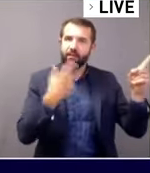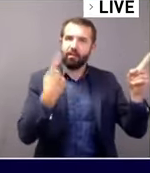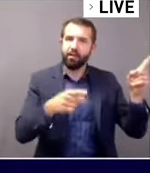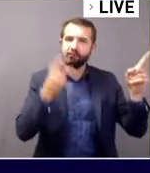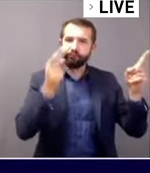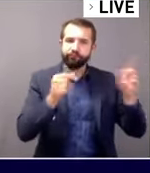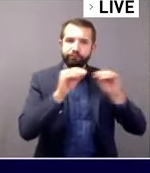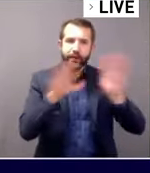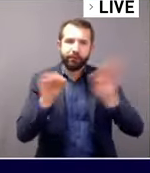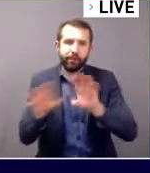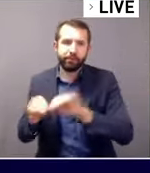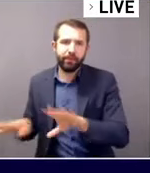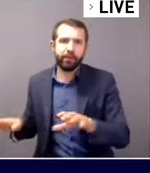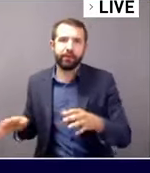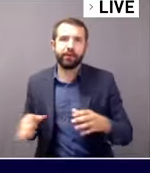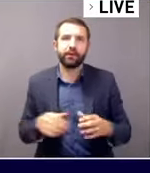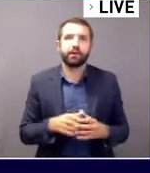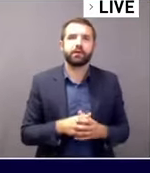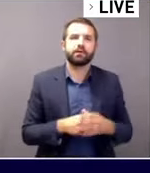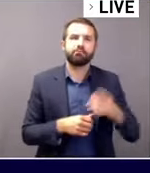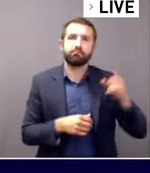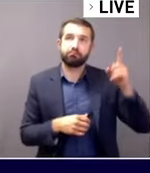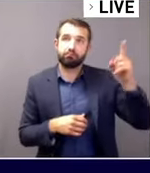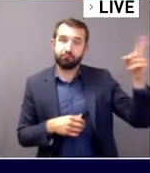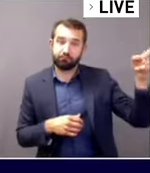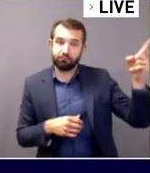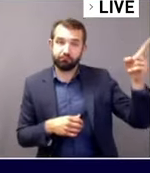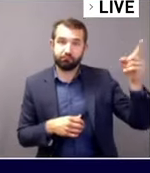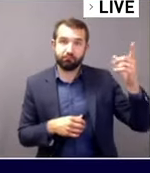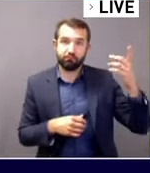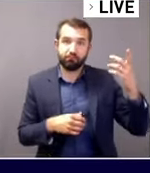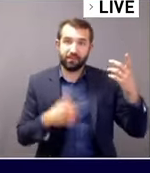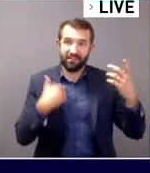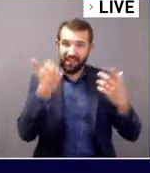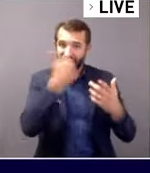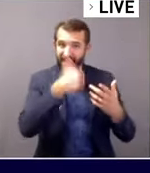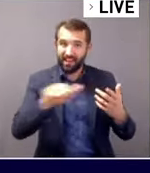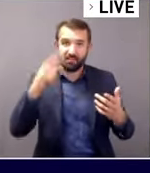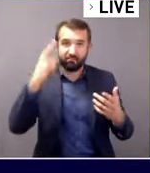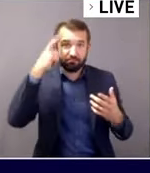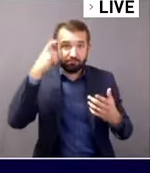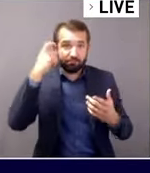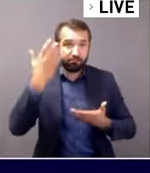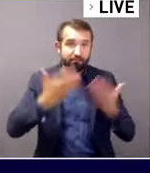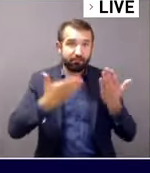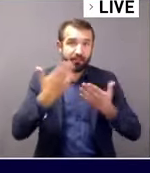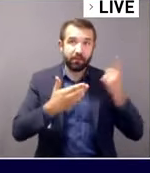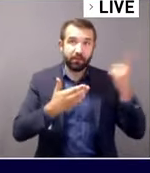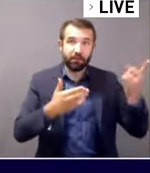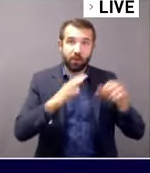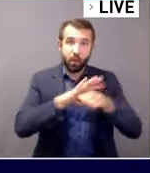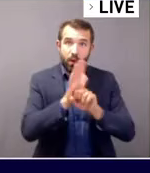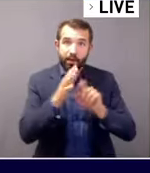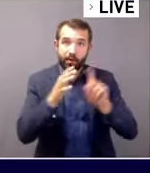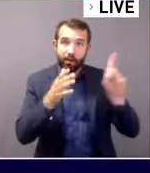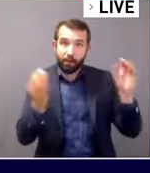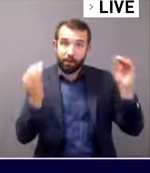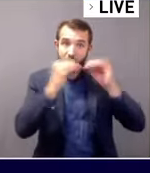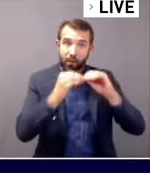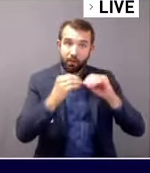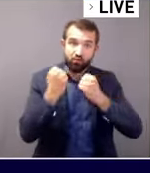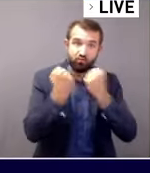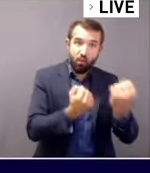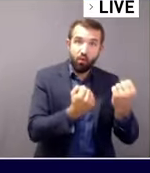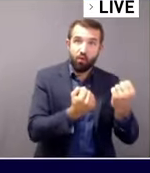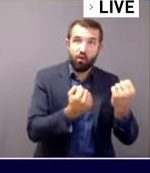any chance that this is a different, stronger strain of COVID? Is the CDC or anyone monitoring what of the